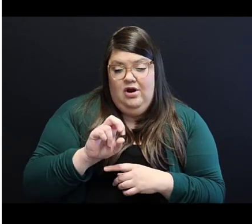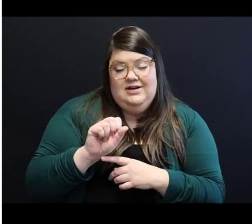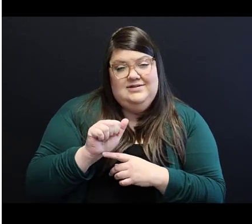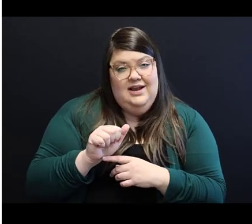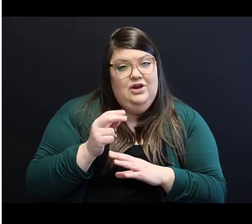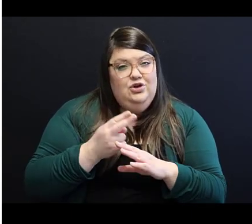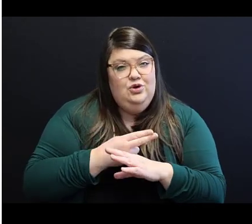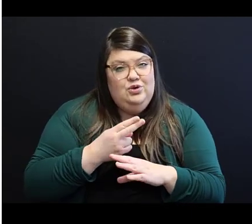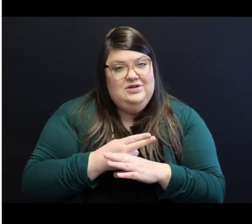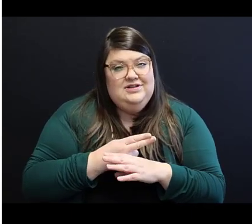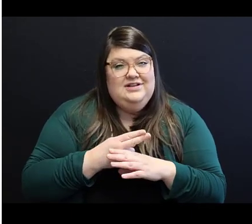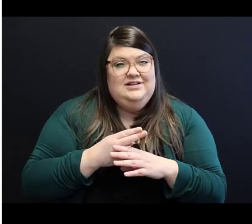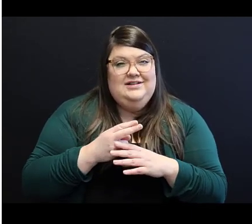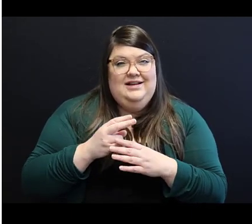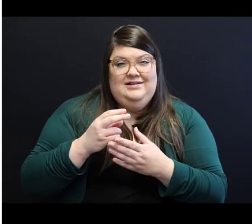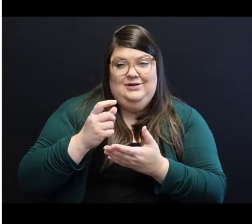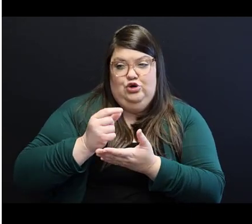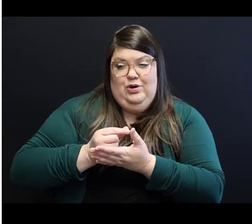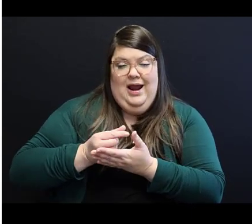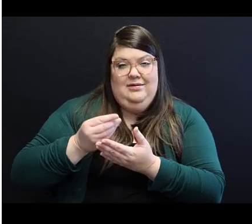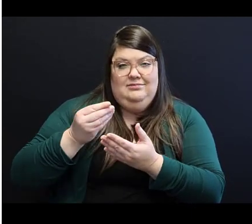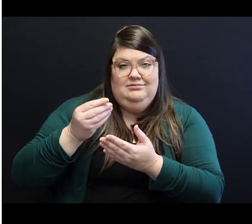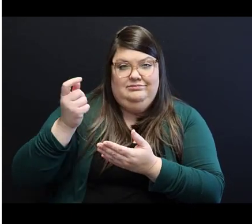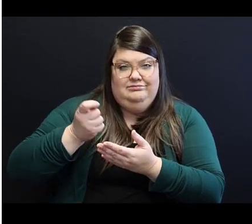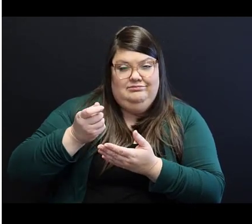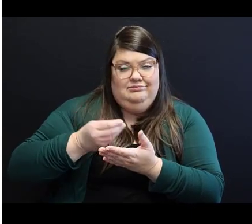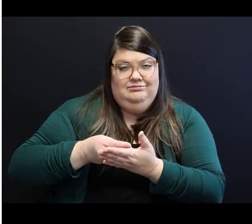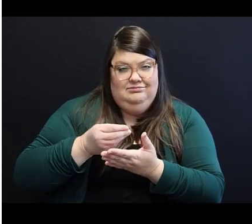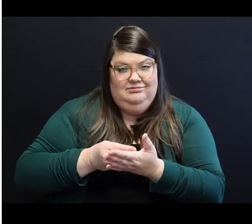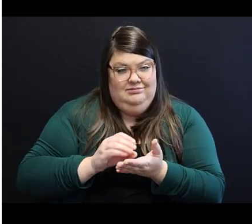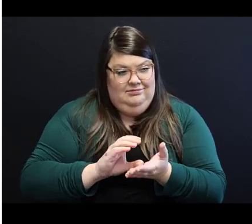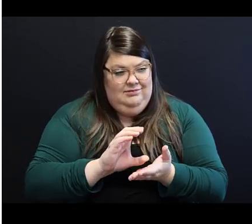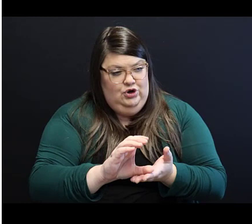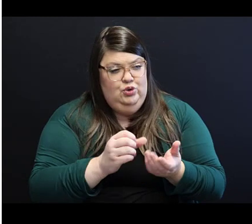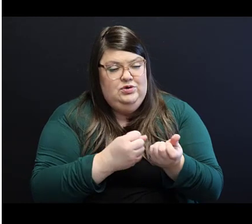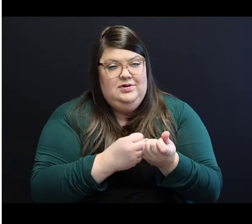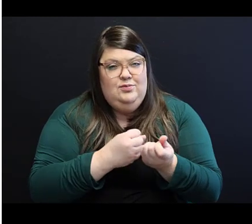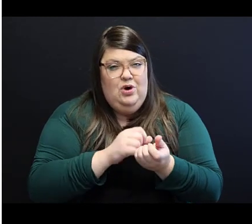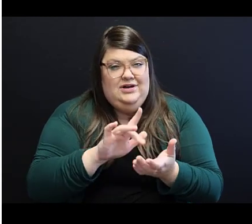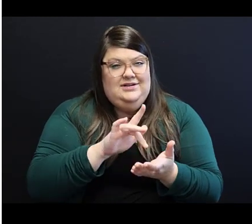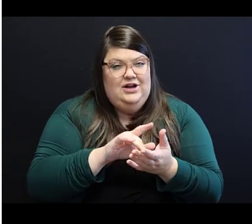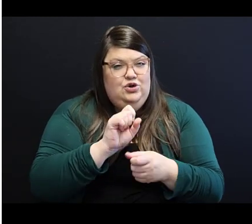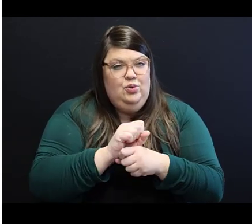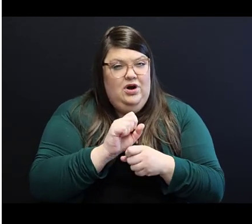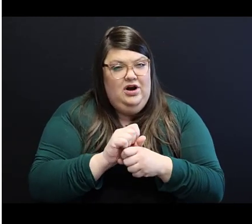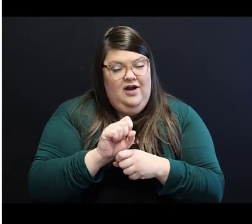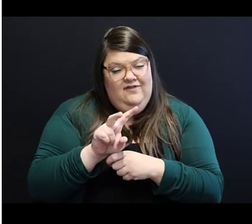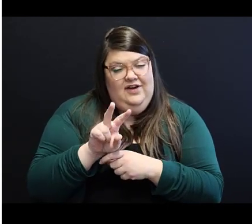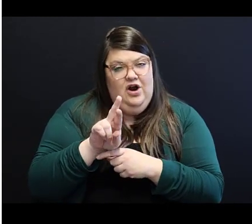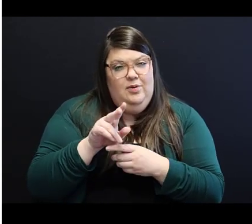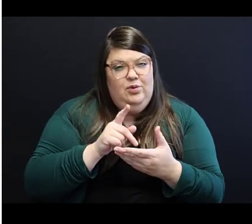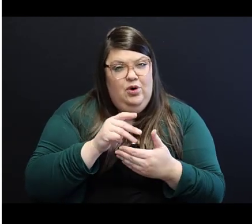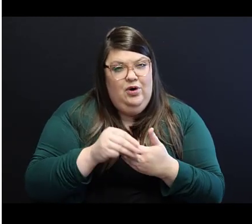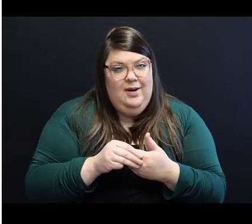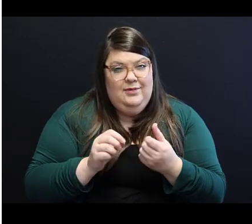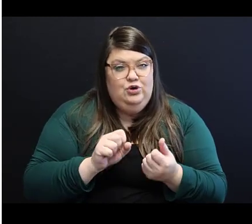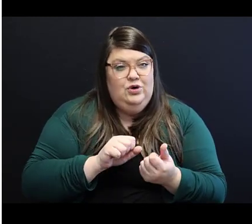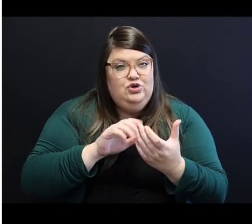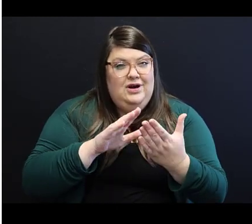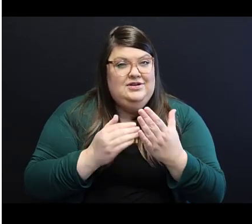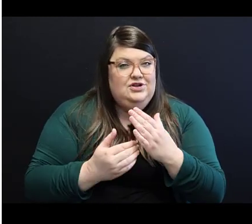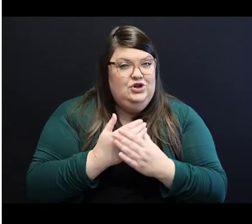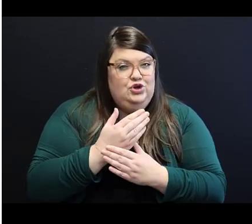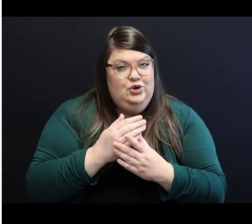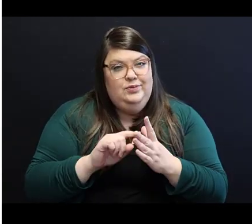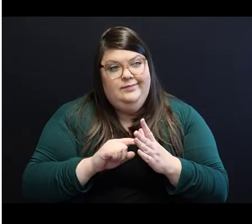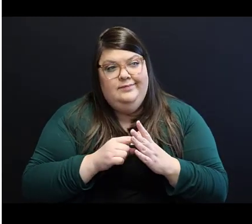uses its discretionary grant investments to support the central work of the VR program and to address the new and emerging needs of